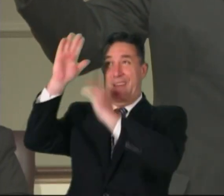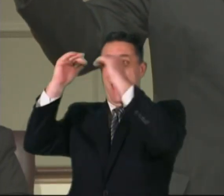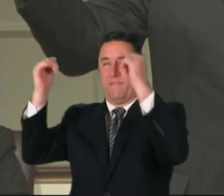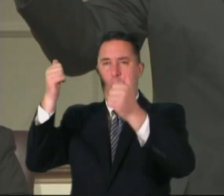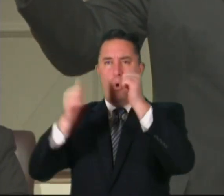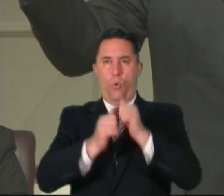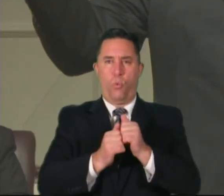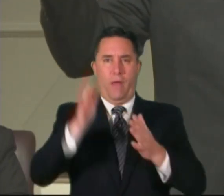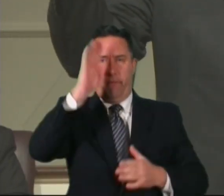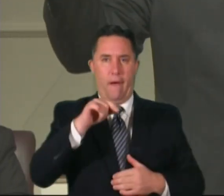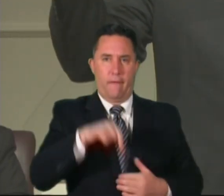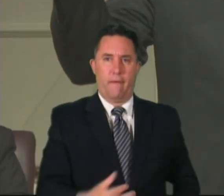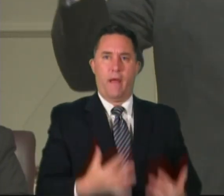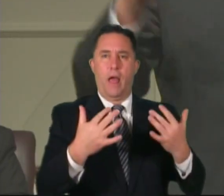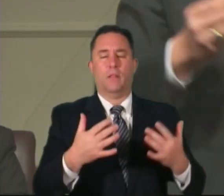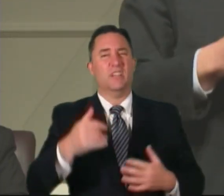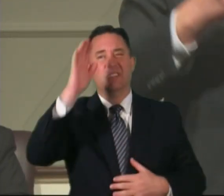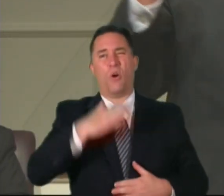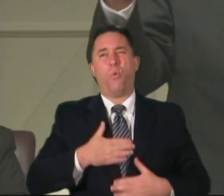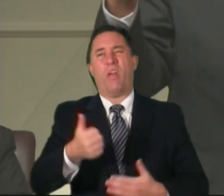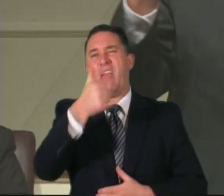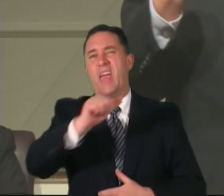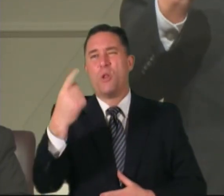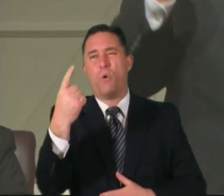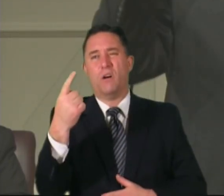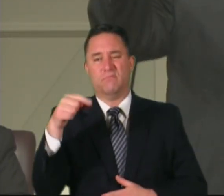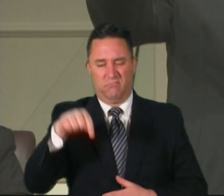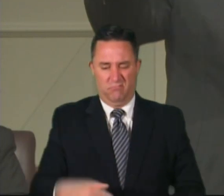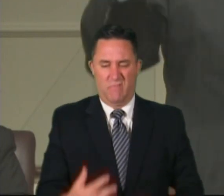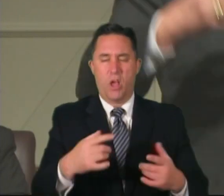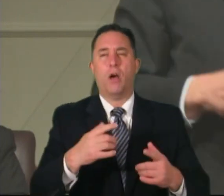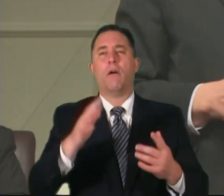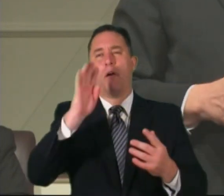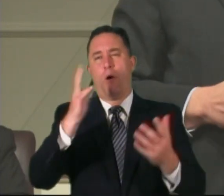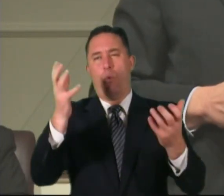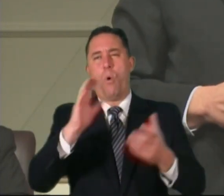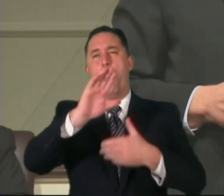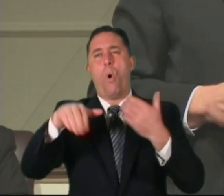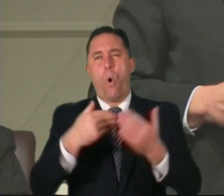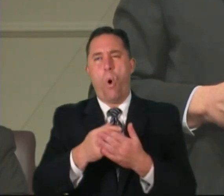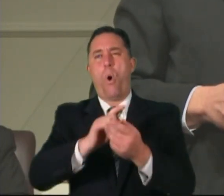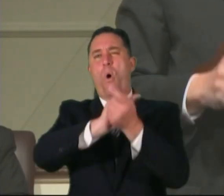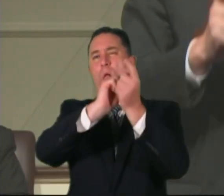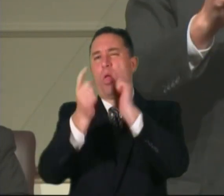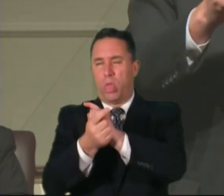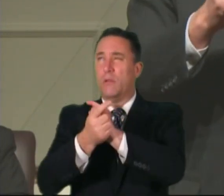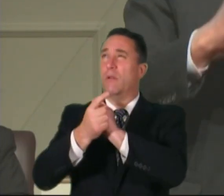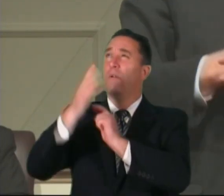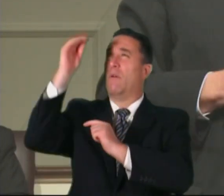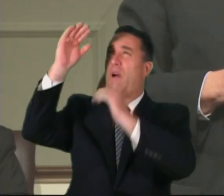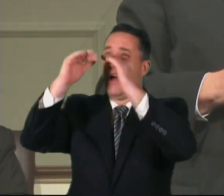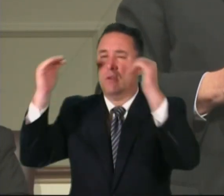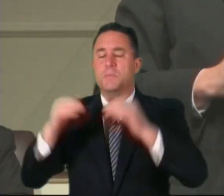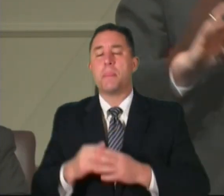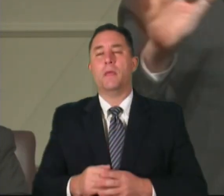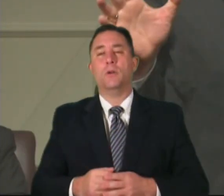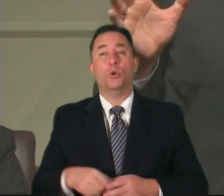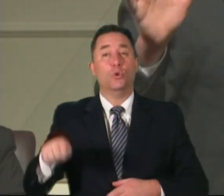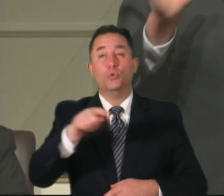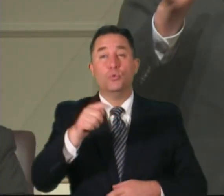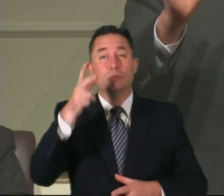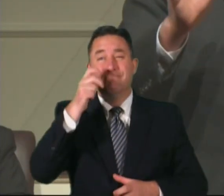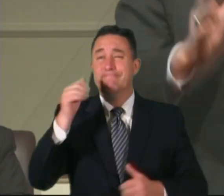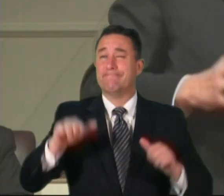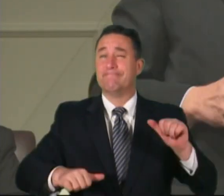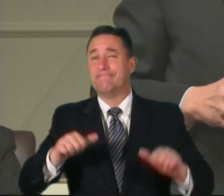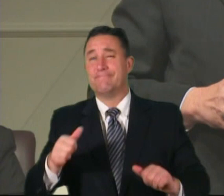hell. God is not willing that anyone would go to hell, but all would come to repentance. Dear friend, if you're listening tonight, you're not sure.